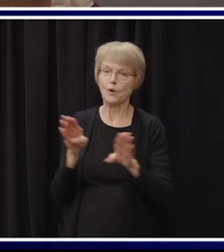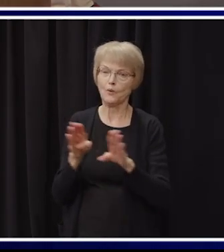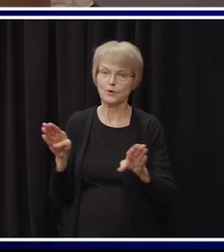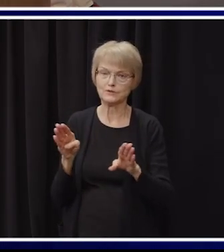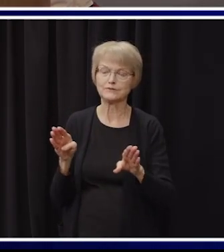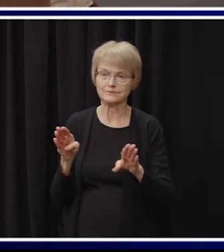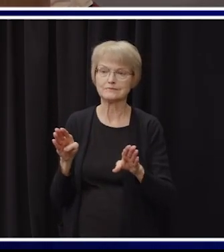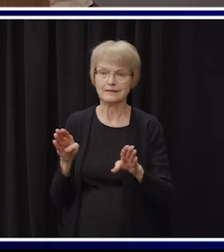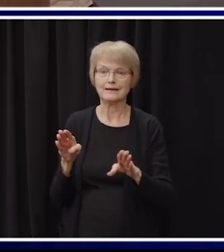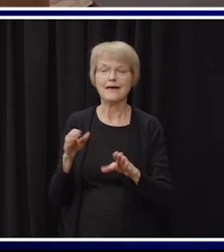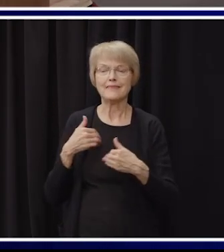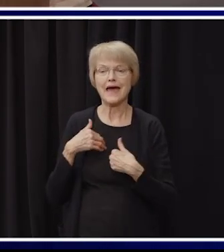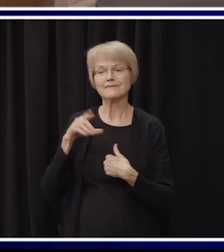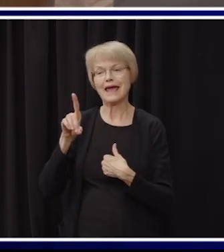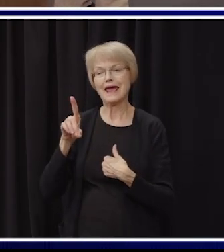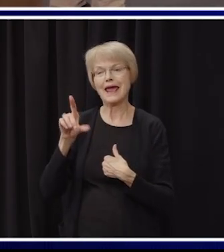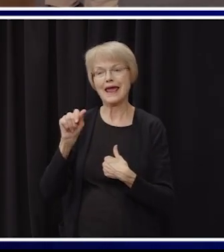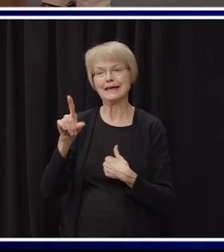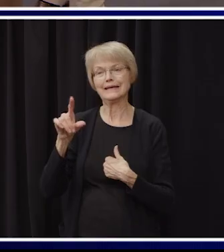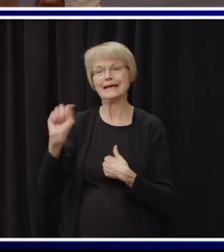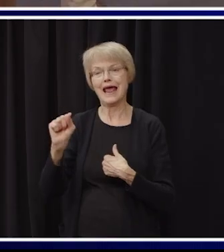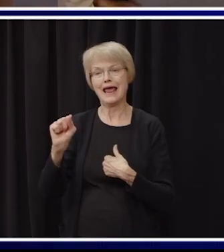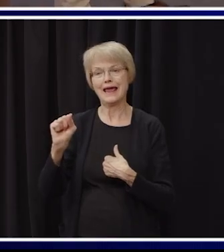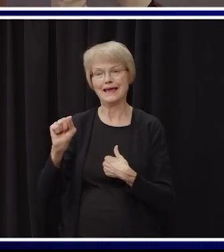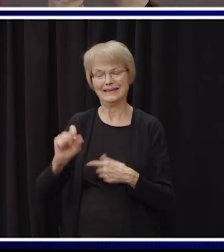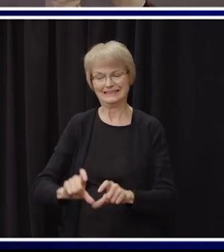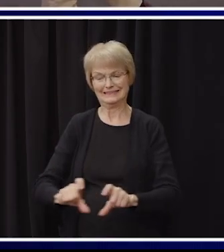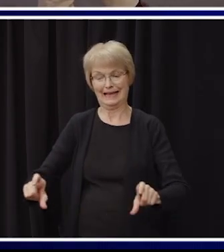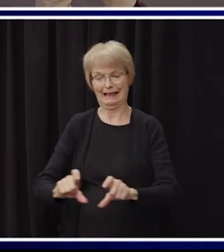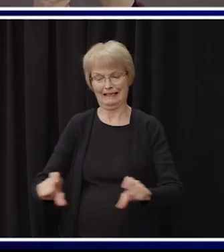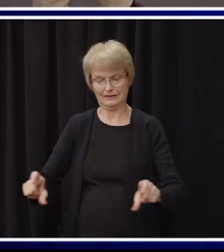ADA sills. So we try to use those as often as possible.